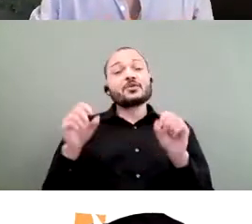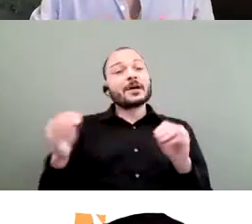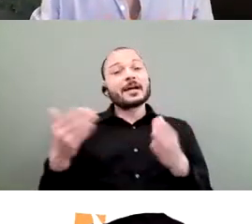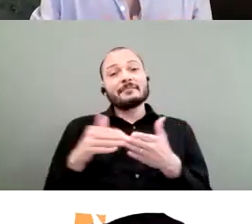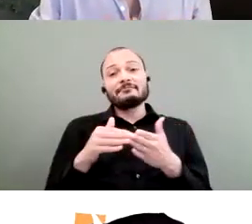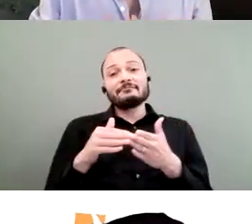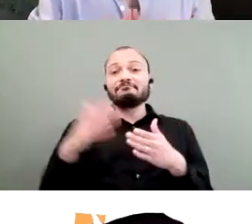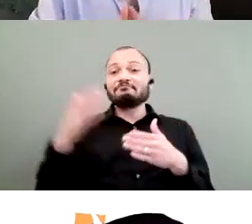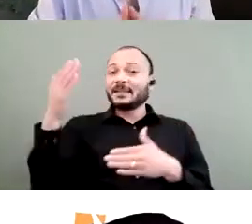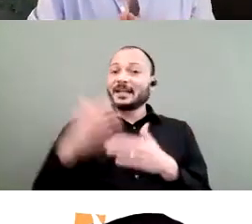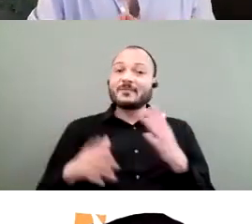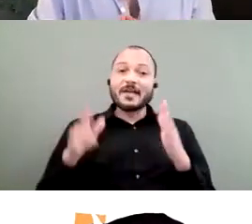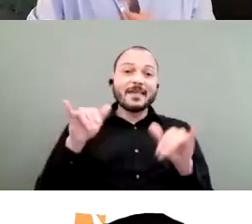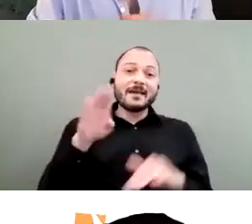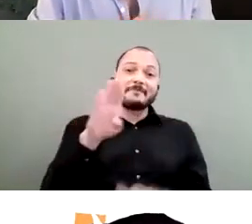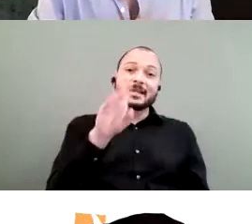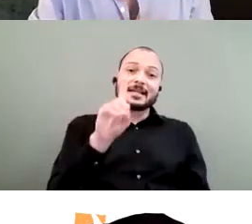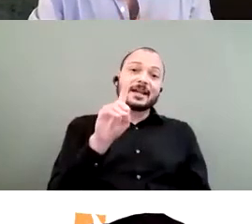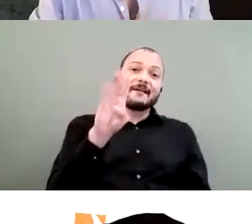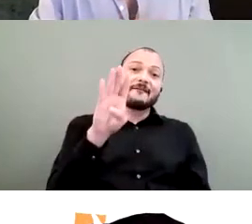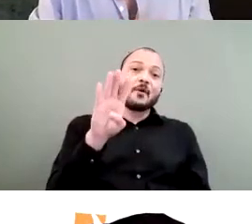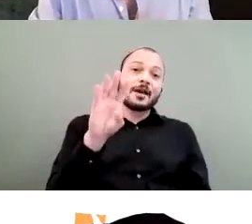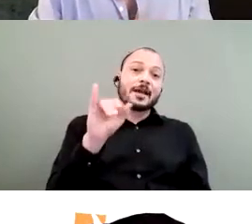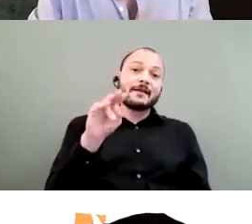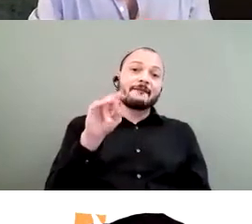end with that. bd4info@lausd.net,